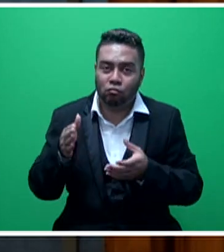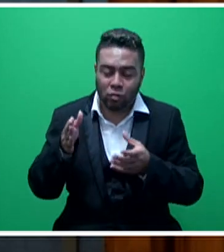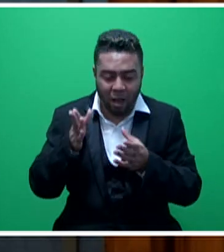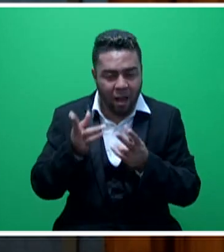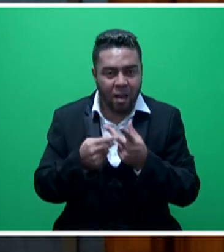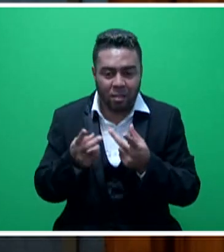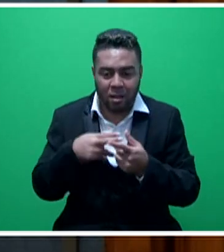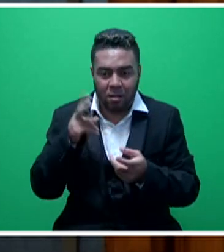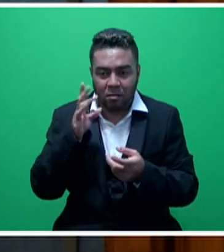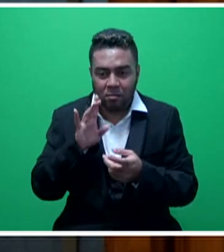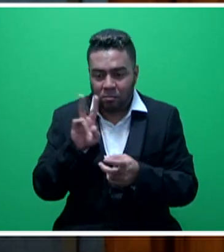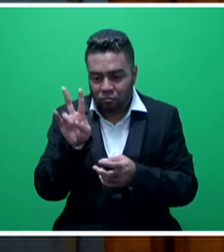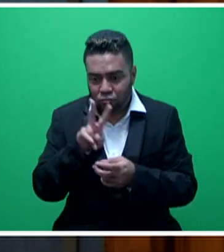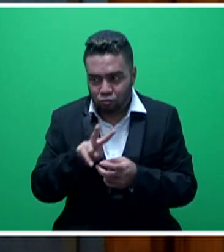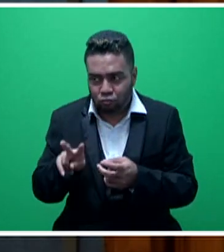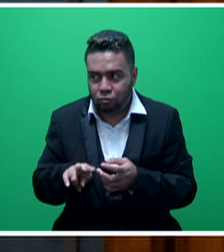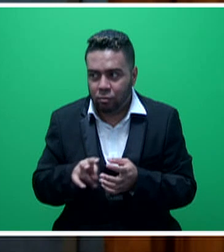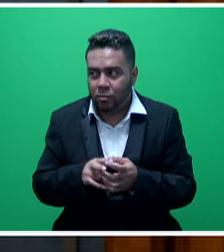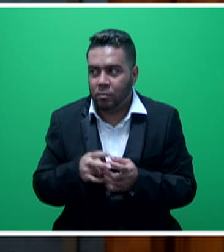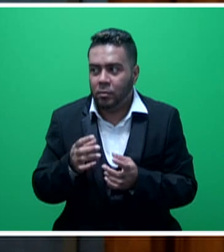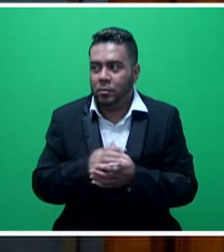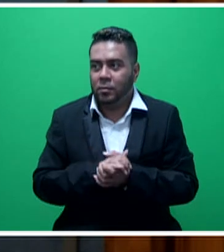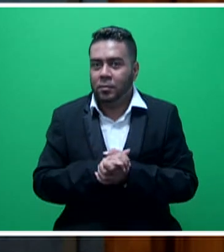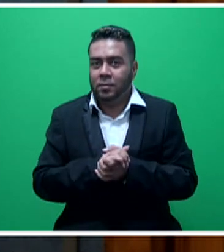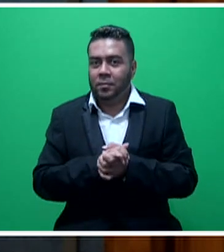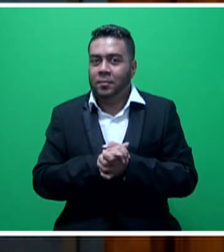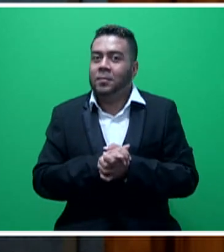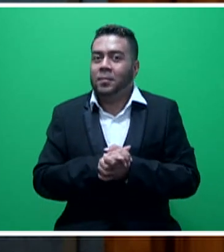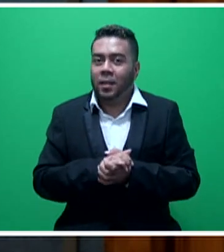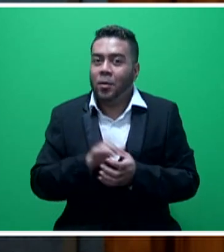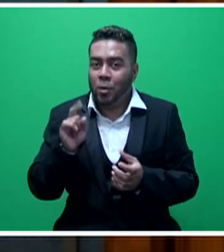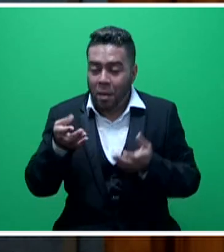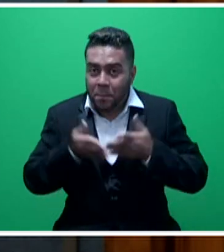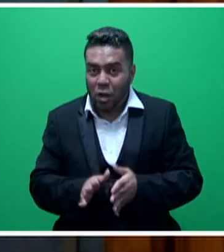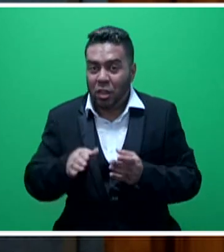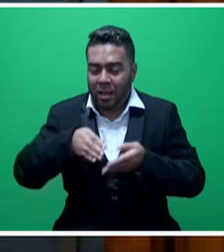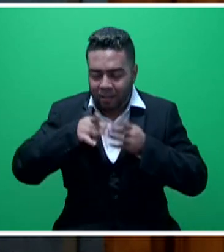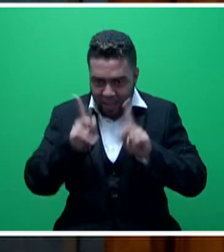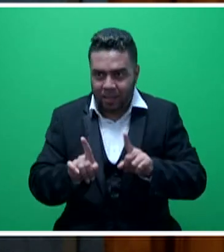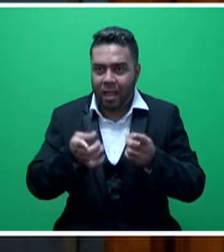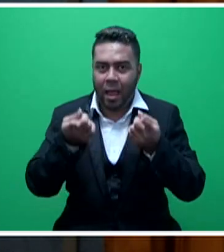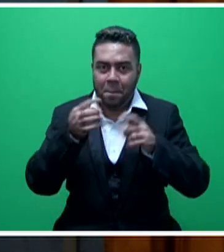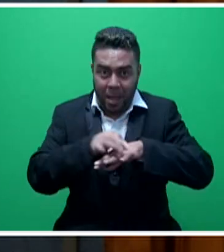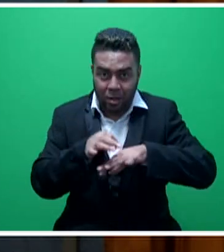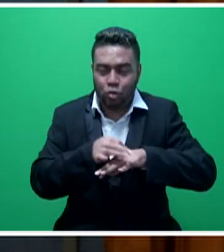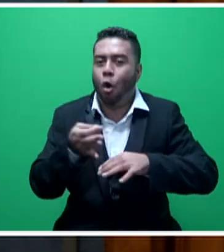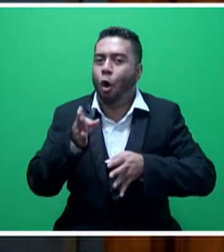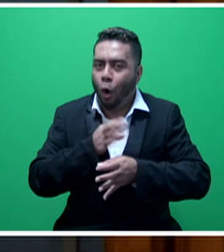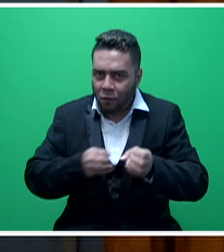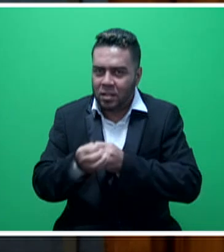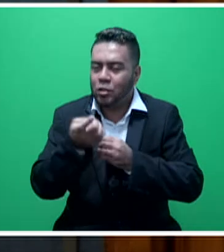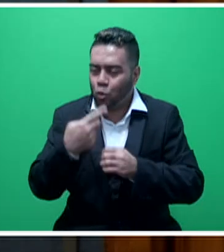of the pregnancy and birth module of the patient information system with the births, deaths, and marriages office to allow